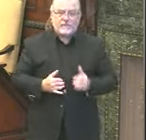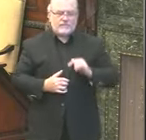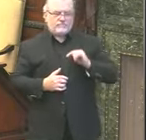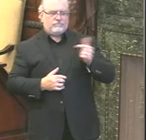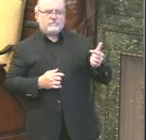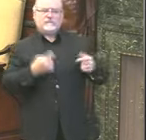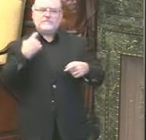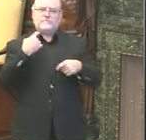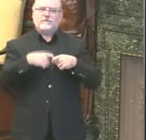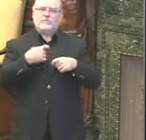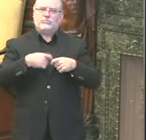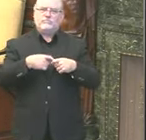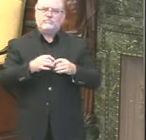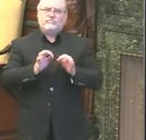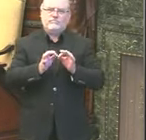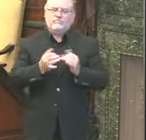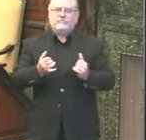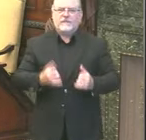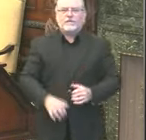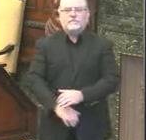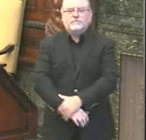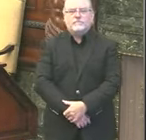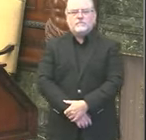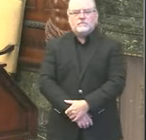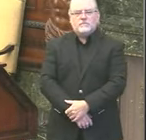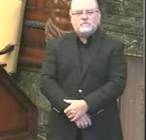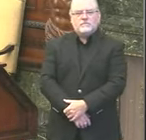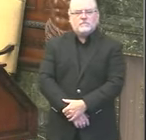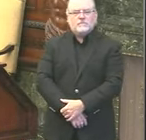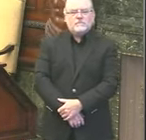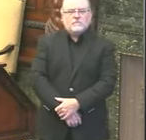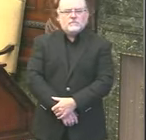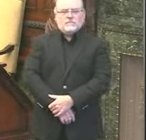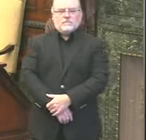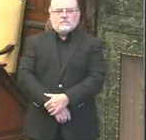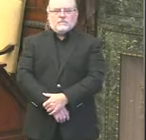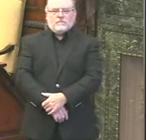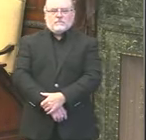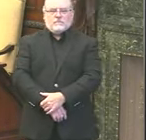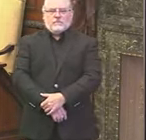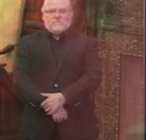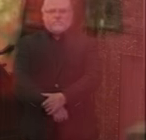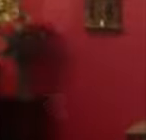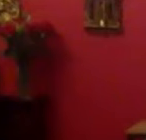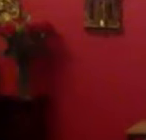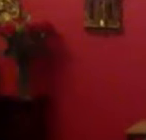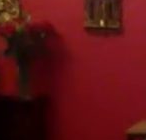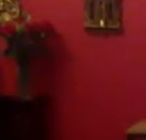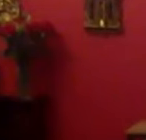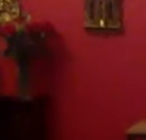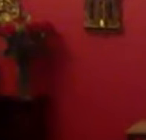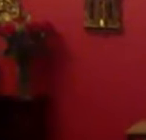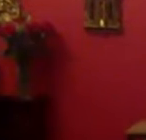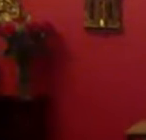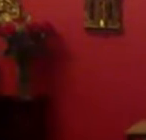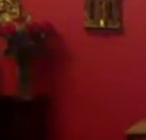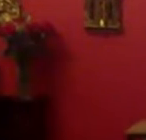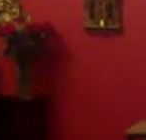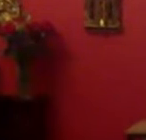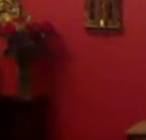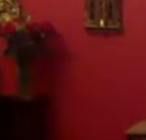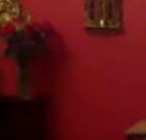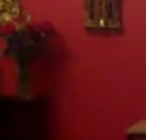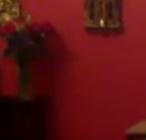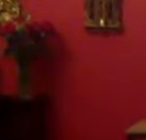Spanish translation of both the mayor and Dr. Farley. Mensaje del alcalde Jim Kenney para el 16 de junio del